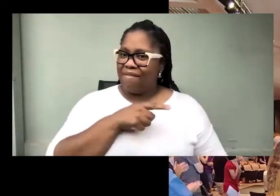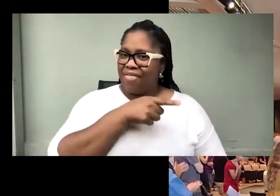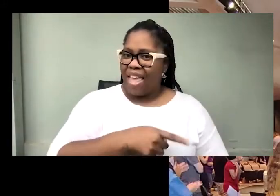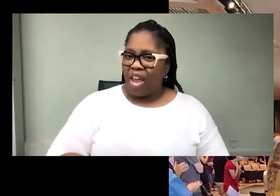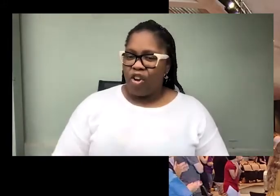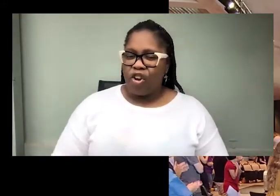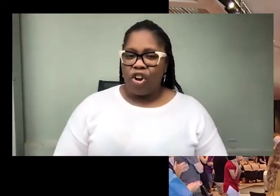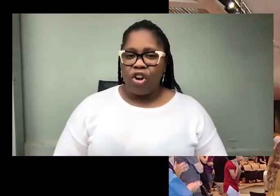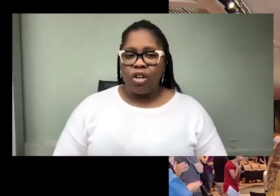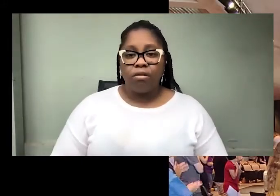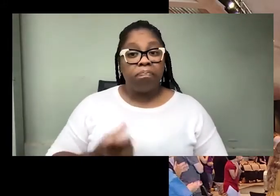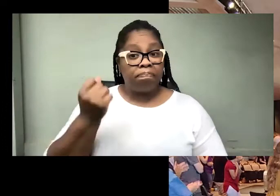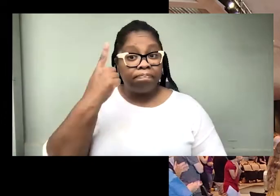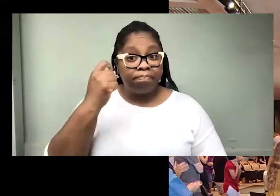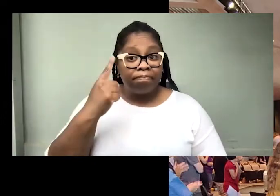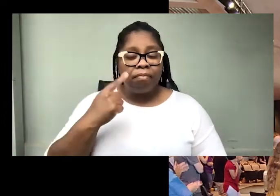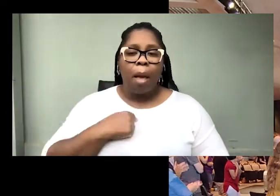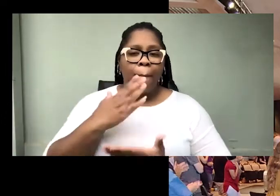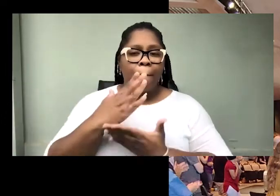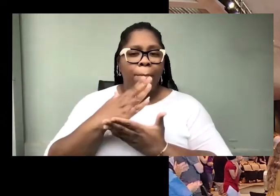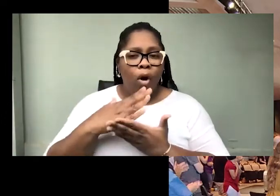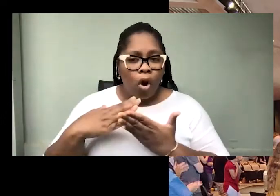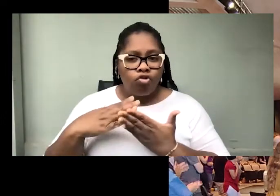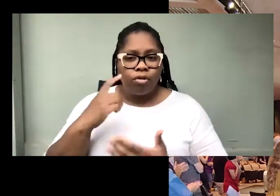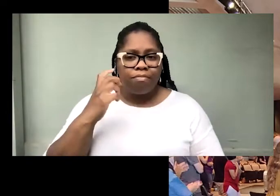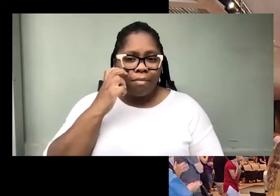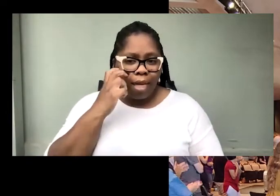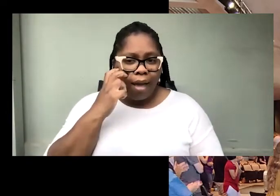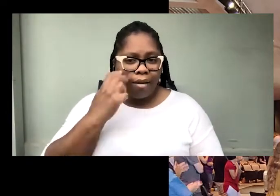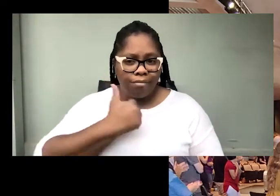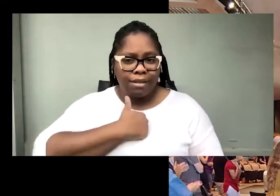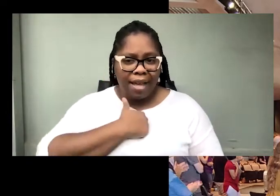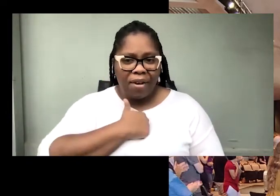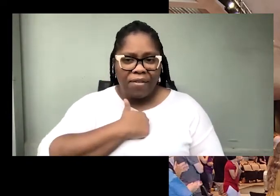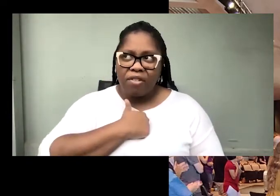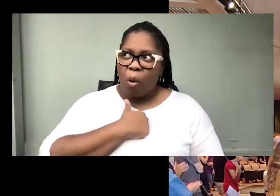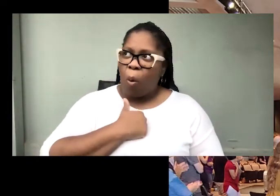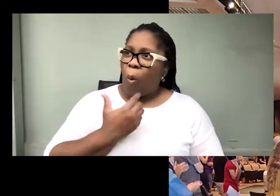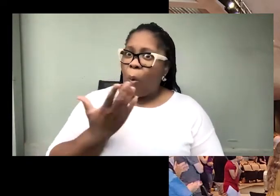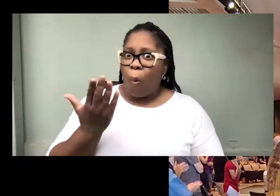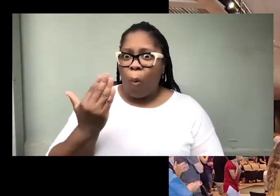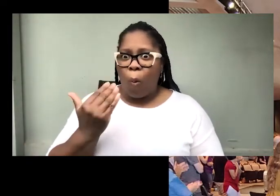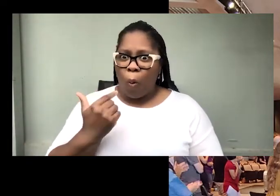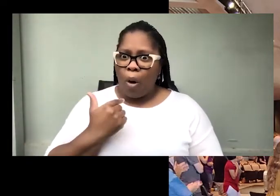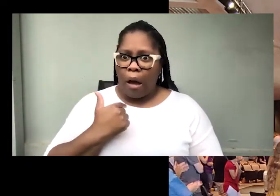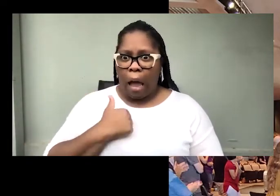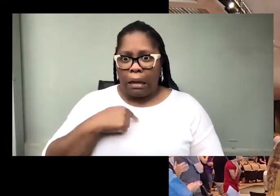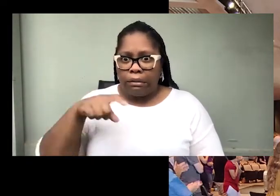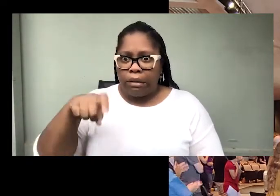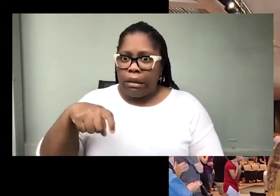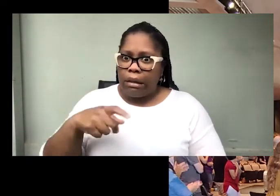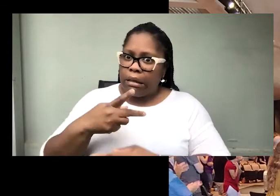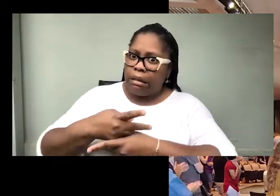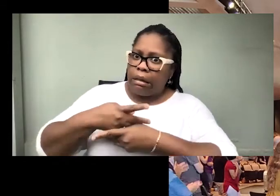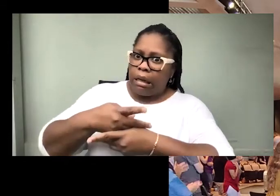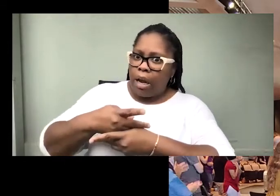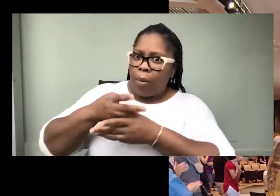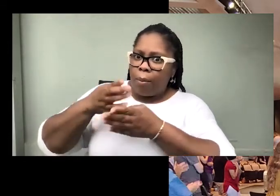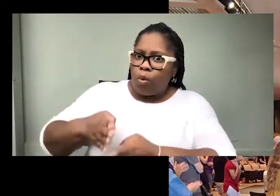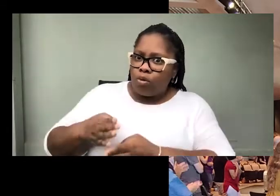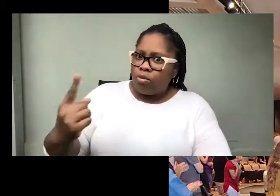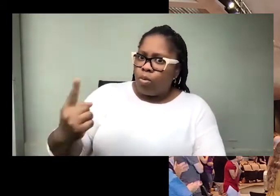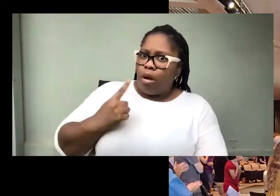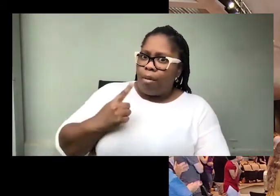I'm partially blind, I could use a caregiver, and I wish they could improve that